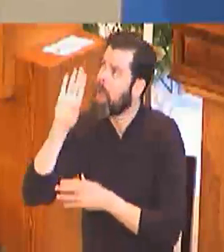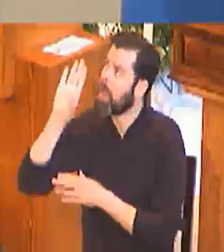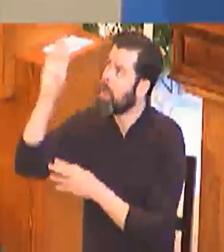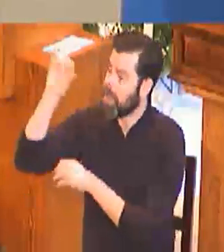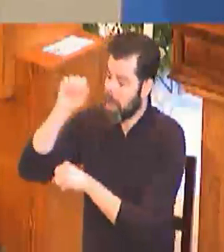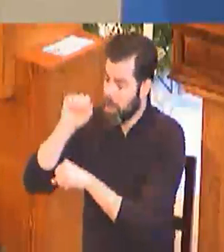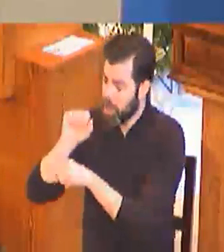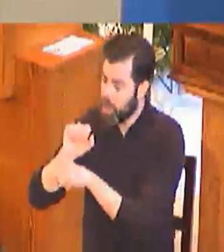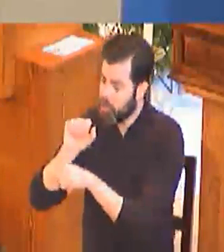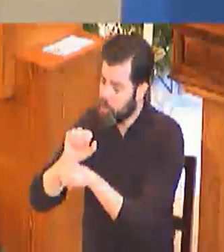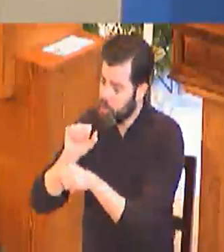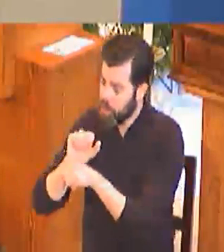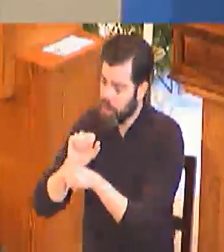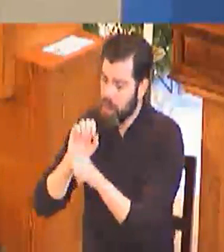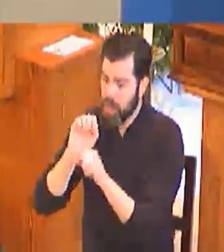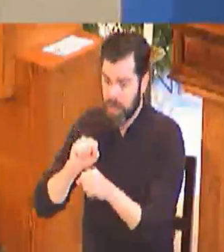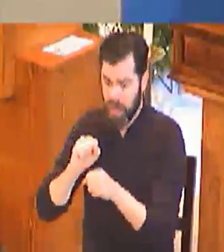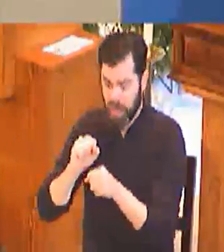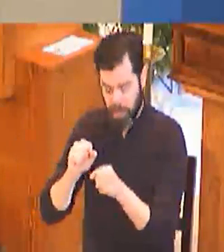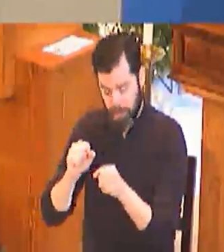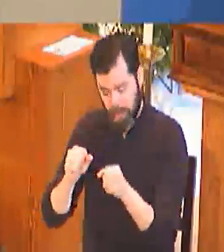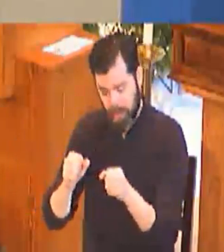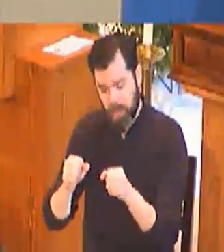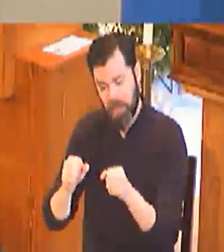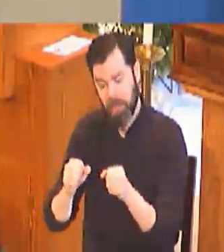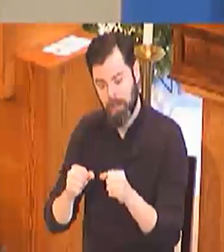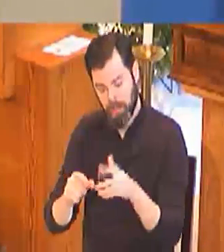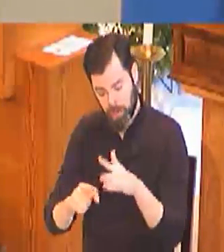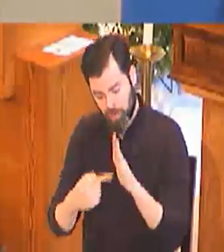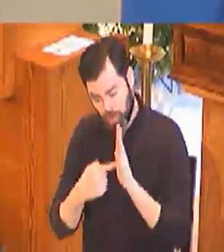be revealed in him."